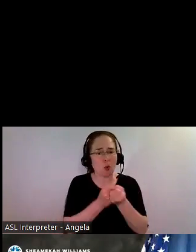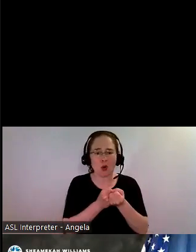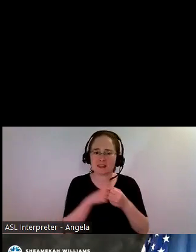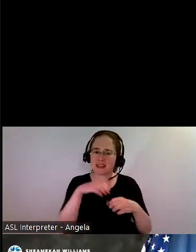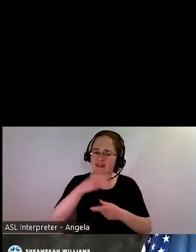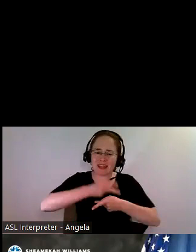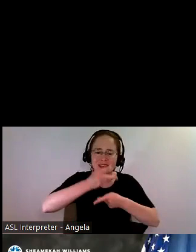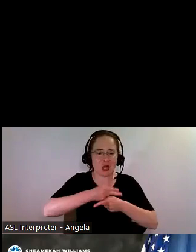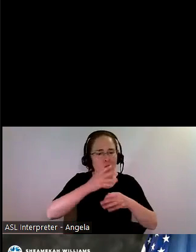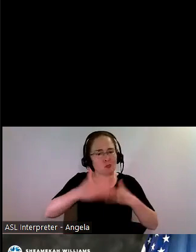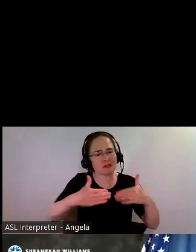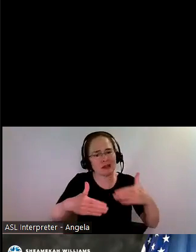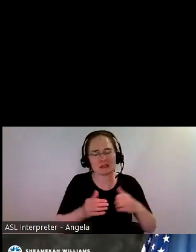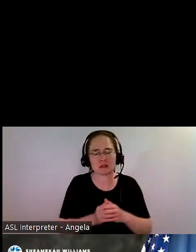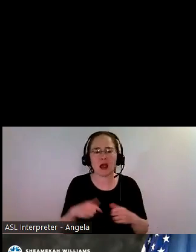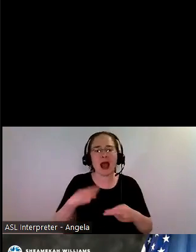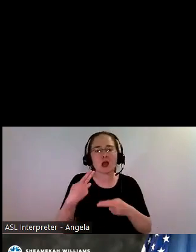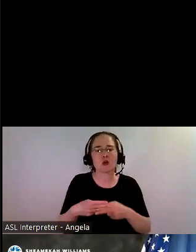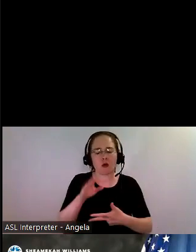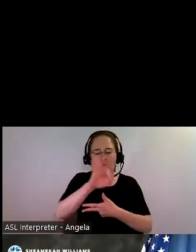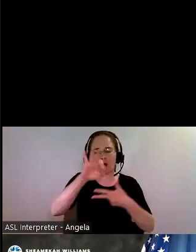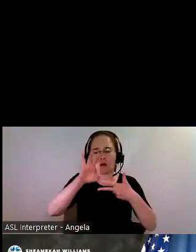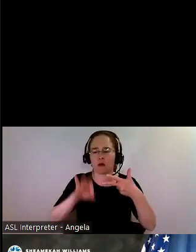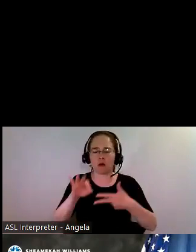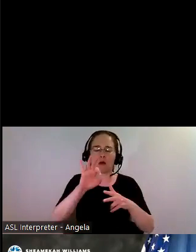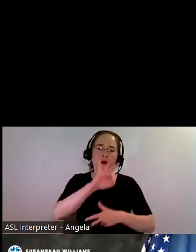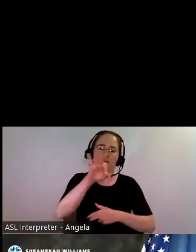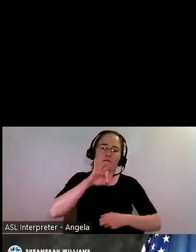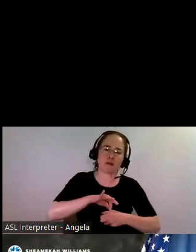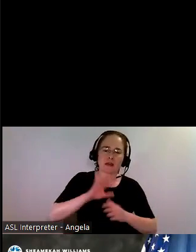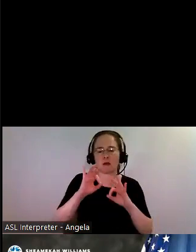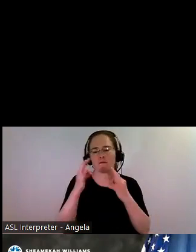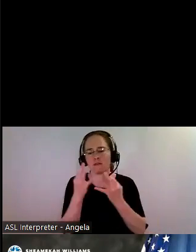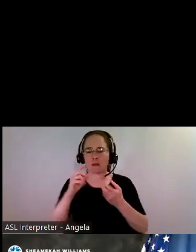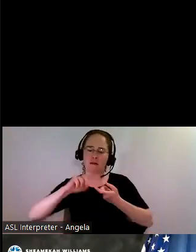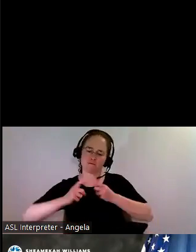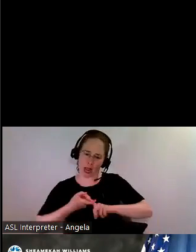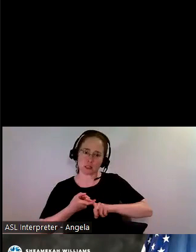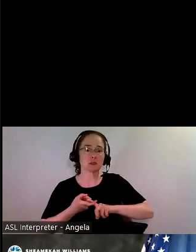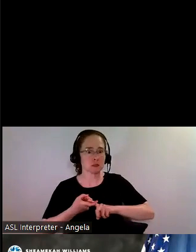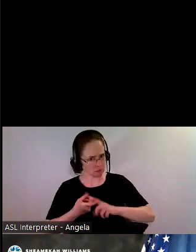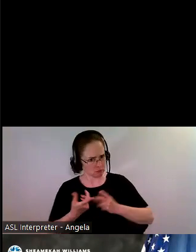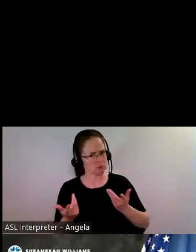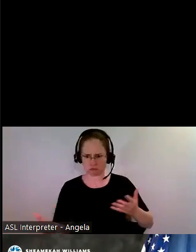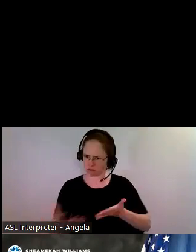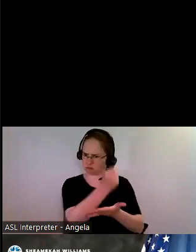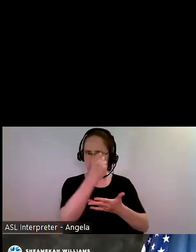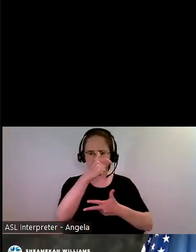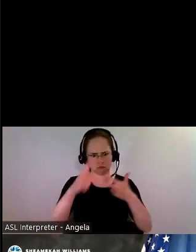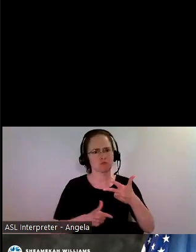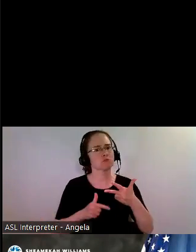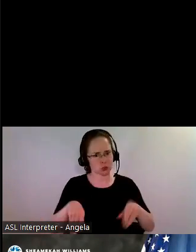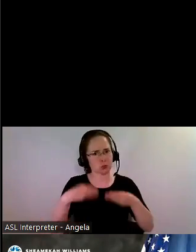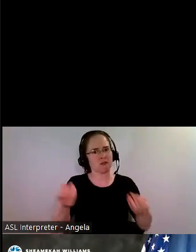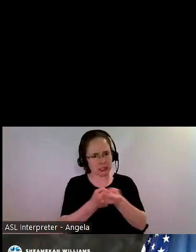know, I call it the 3 F's, faith, family, and friends. And there's a place for those people at the table. Those are the people that we use on a regular basis to